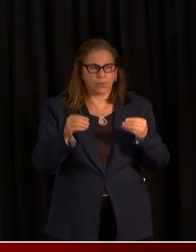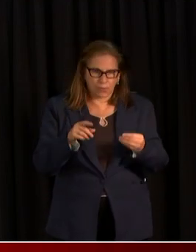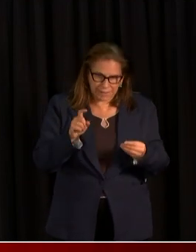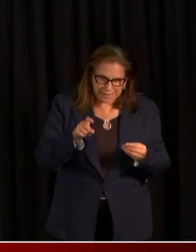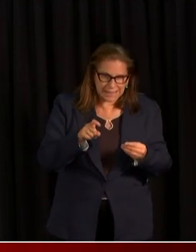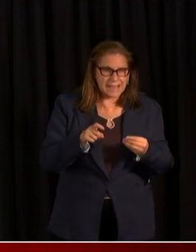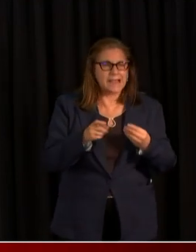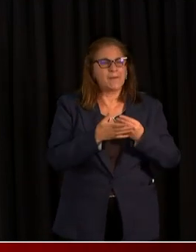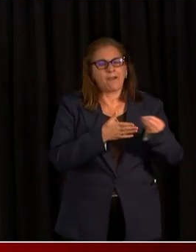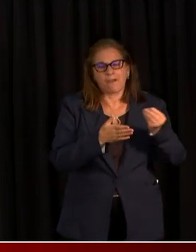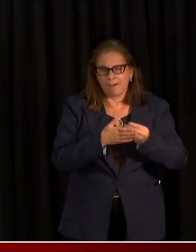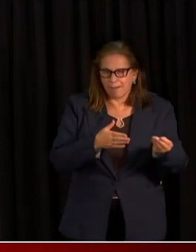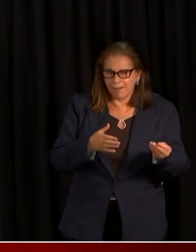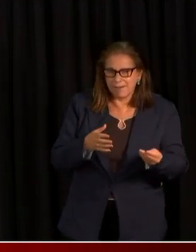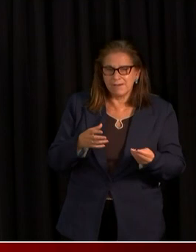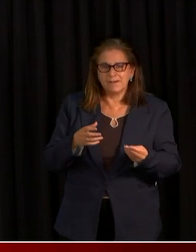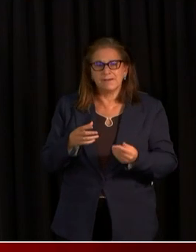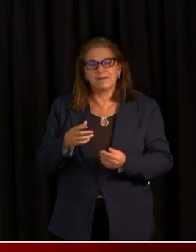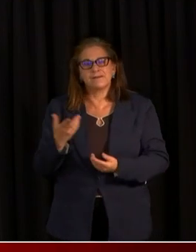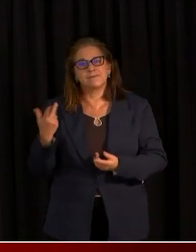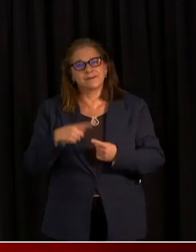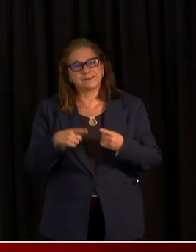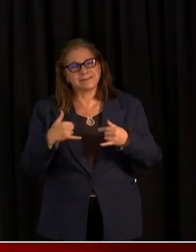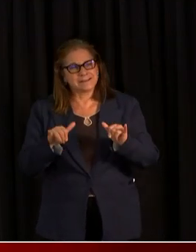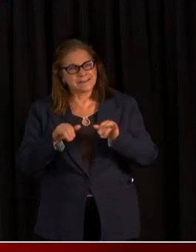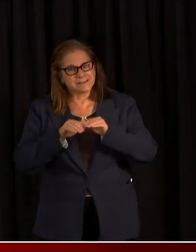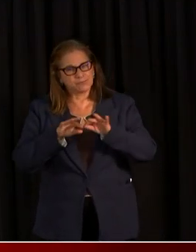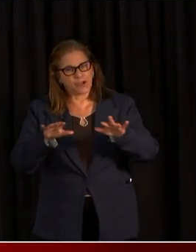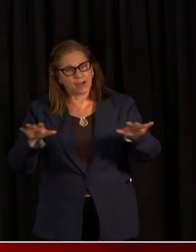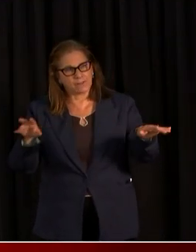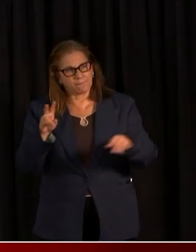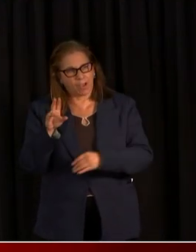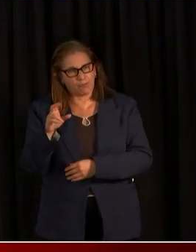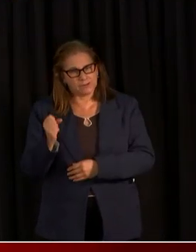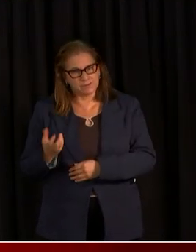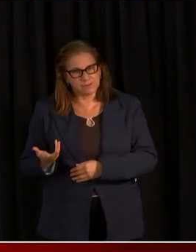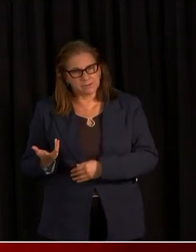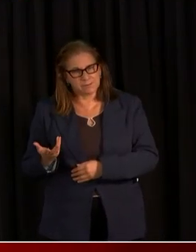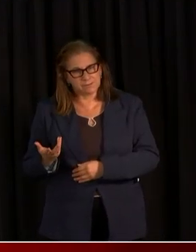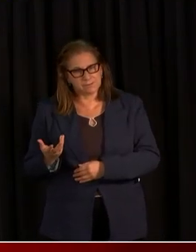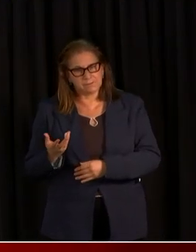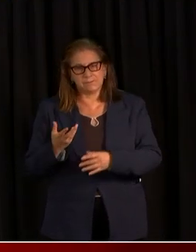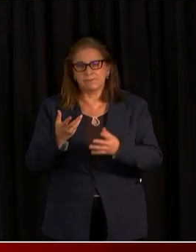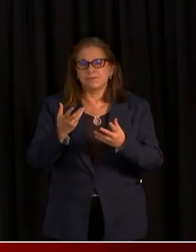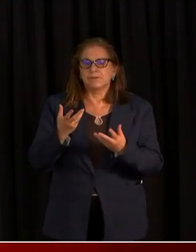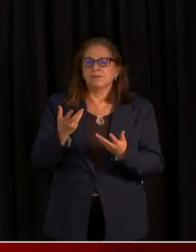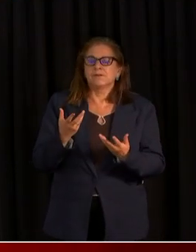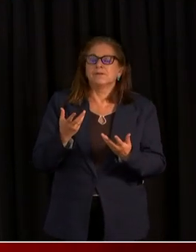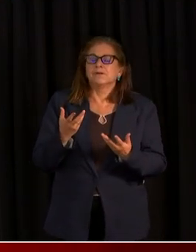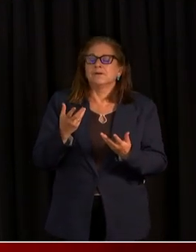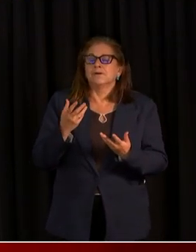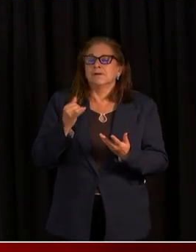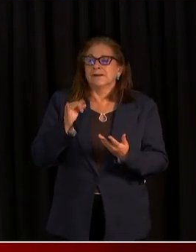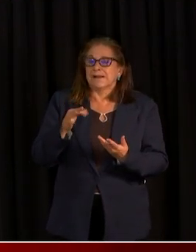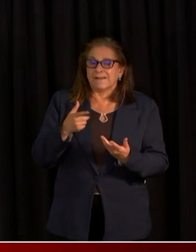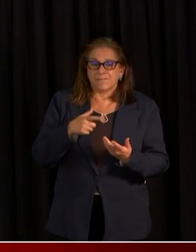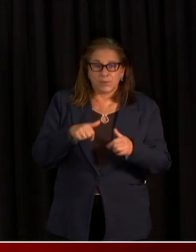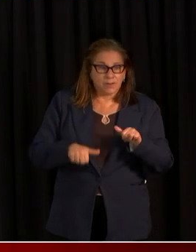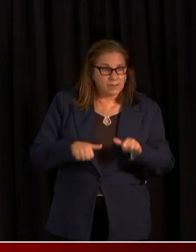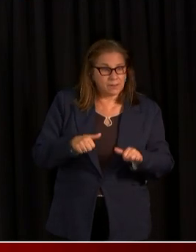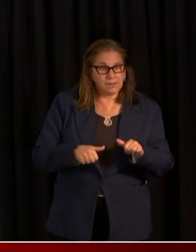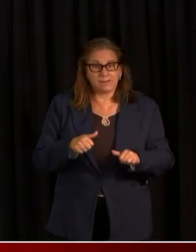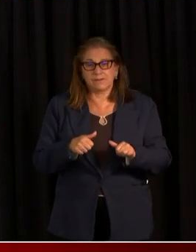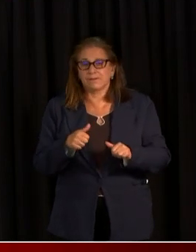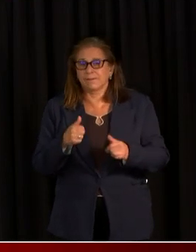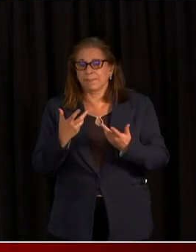you could be spreading the virus. So if you need a test, we want you to go get a test, either from your doctor